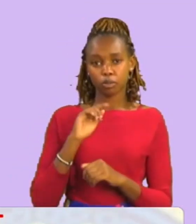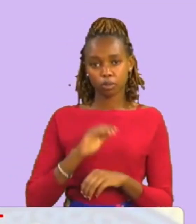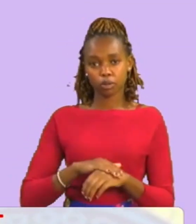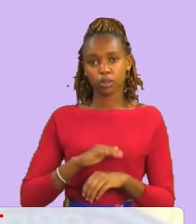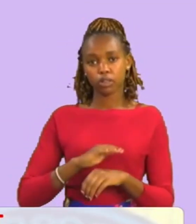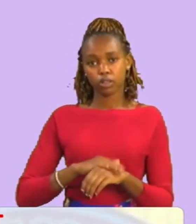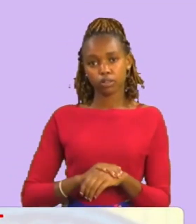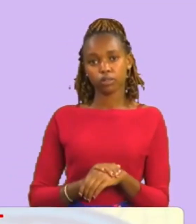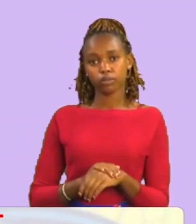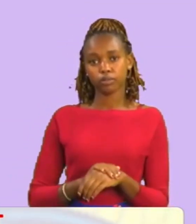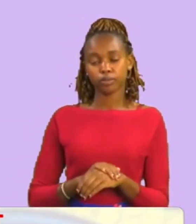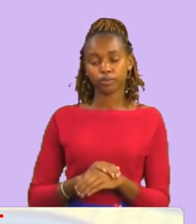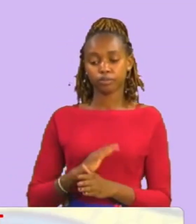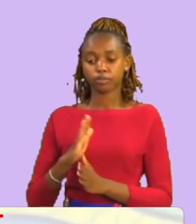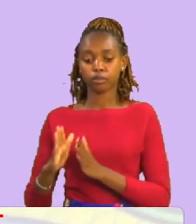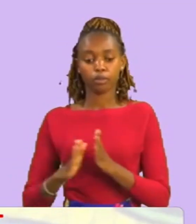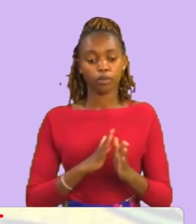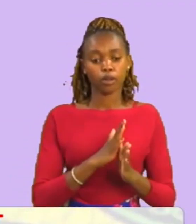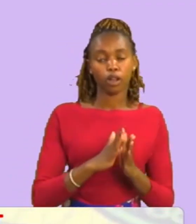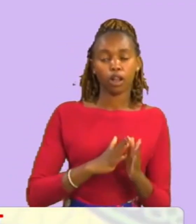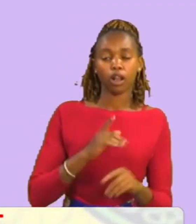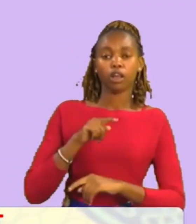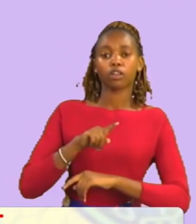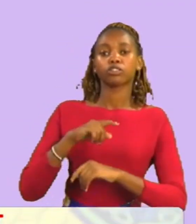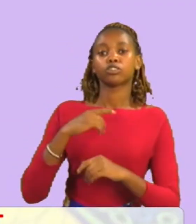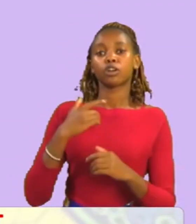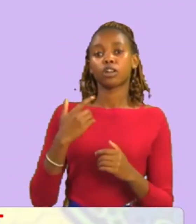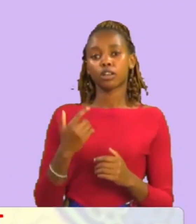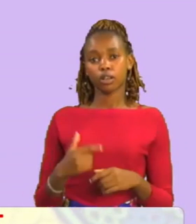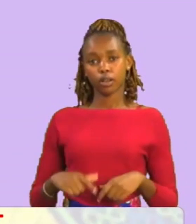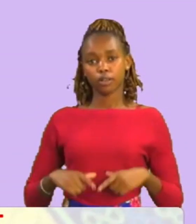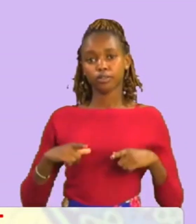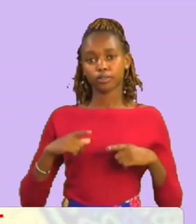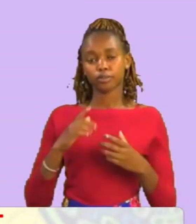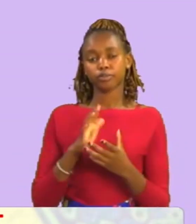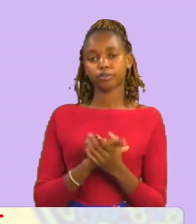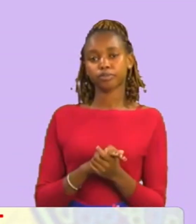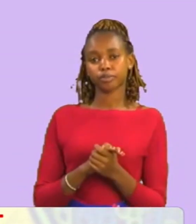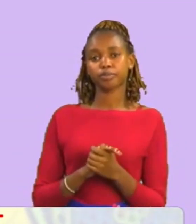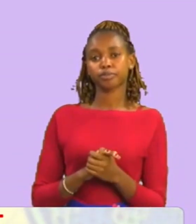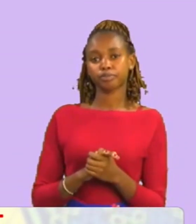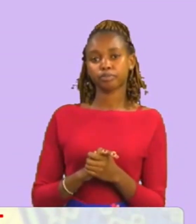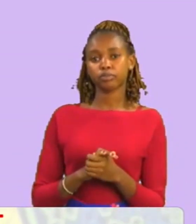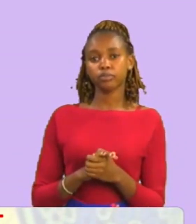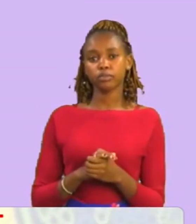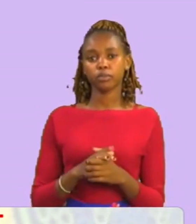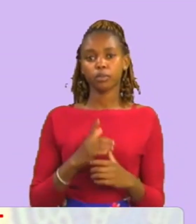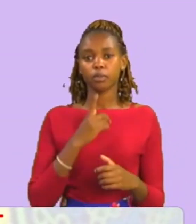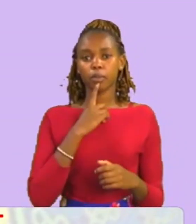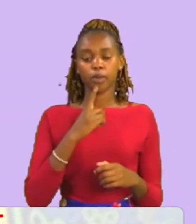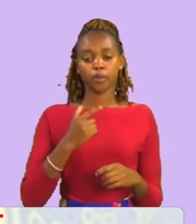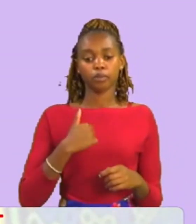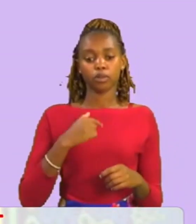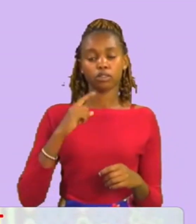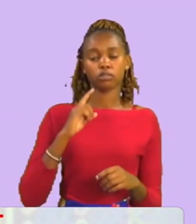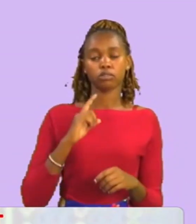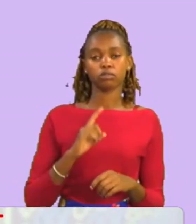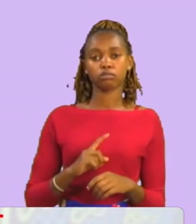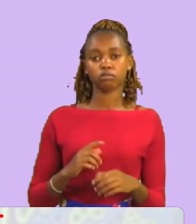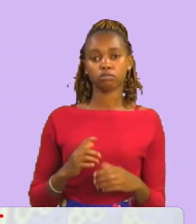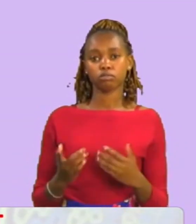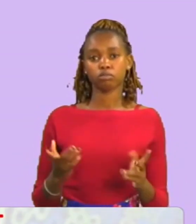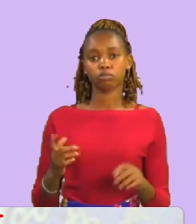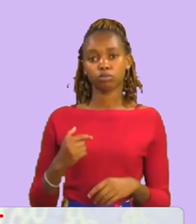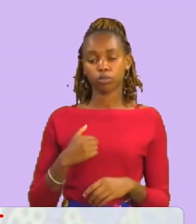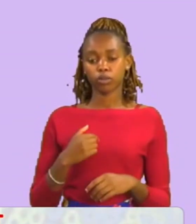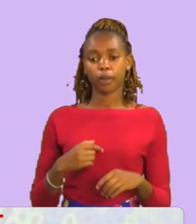wewe utapata mtaratara yako. People maybe it's going well for watu wengine hapo hapa watoga. Hapo aniaje watu wangu. Unajua me, one thing I know is that birds of the same feather